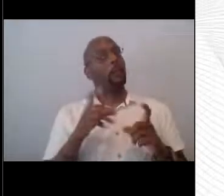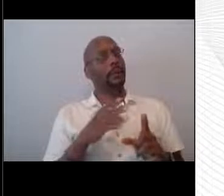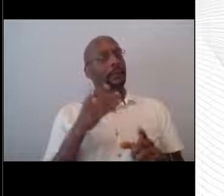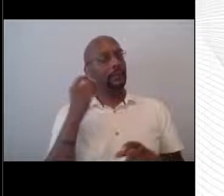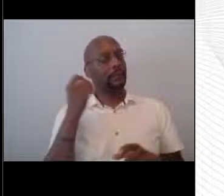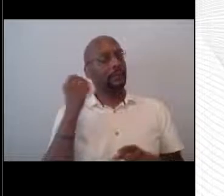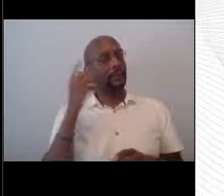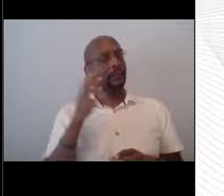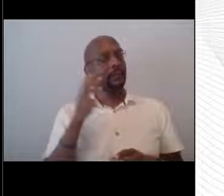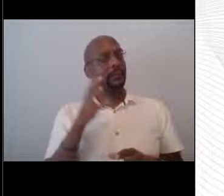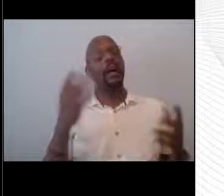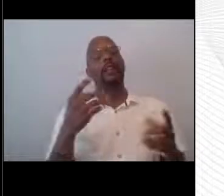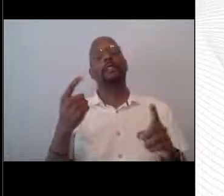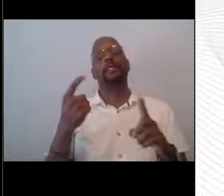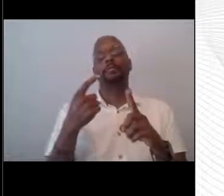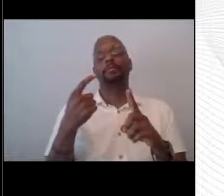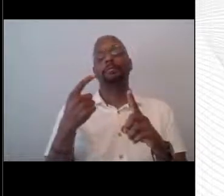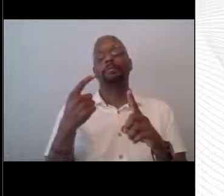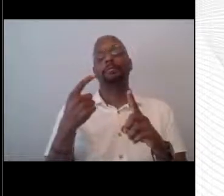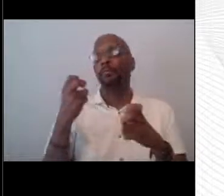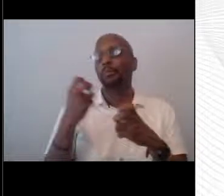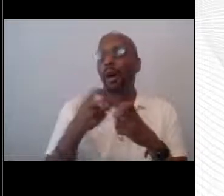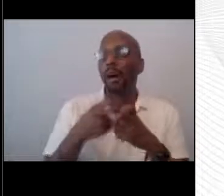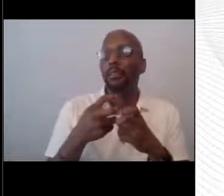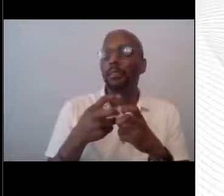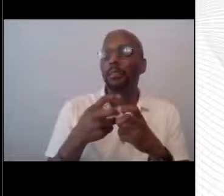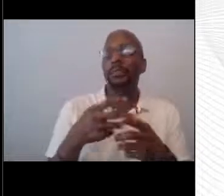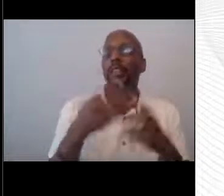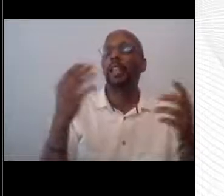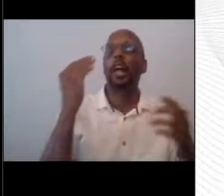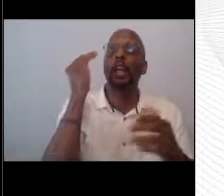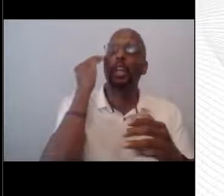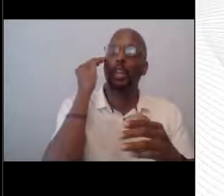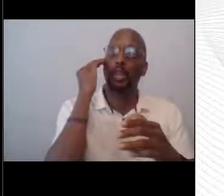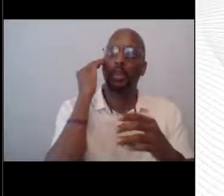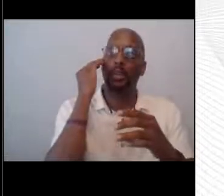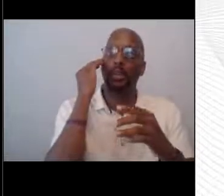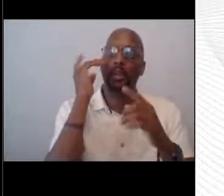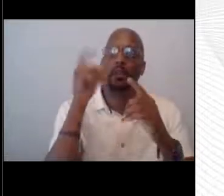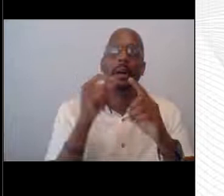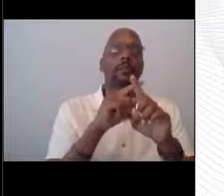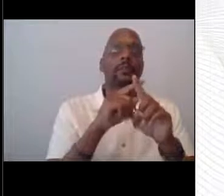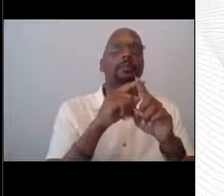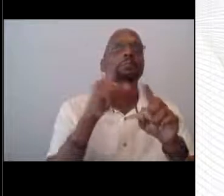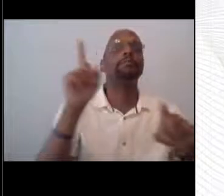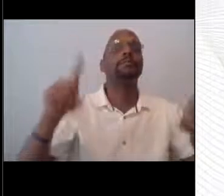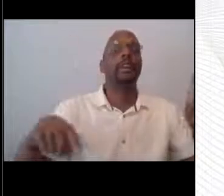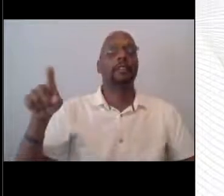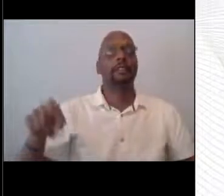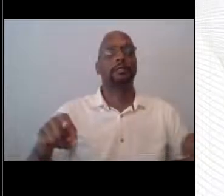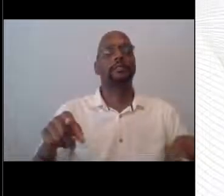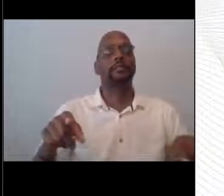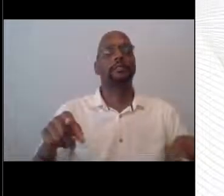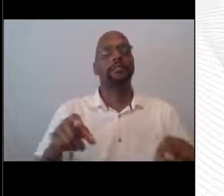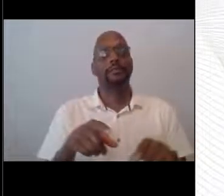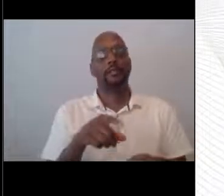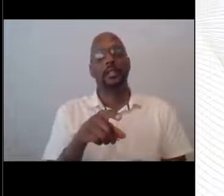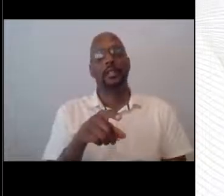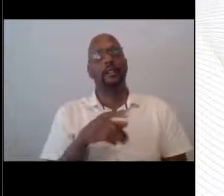of complex issues and has a breadth of experience that is rare amongst his peers. He's an innovative